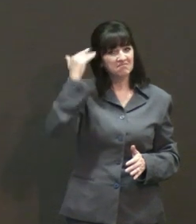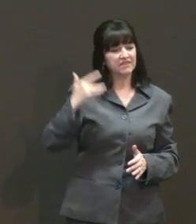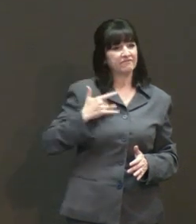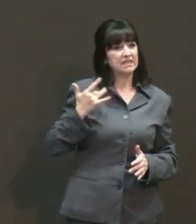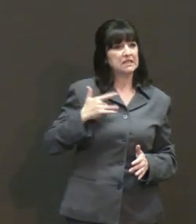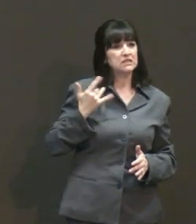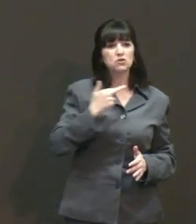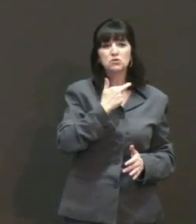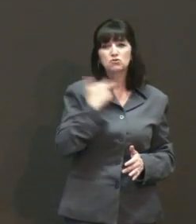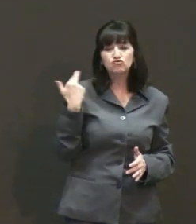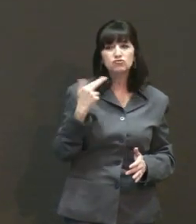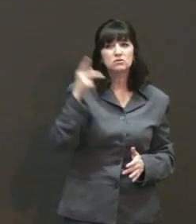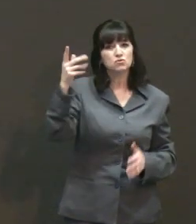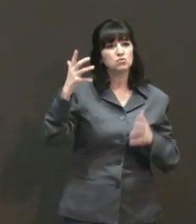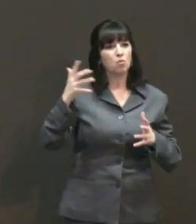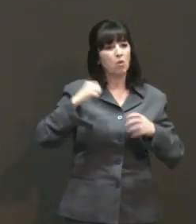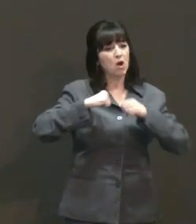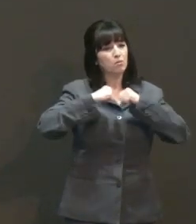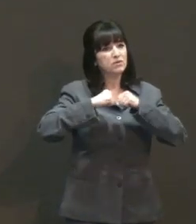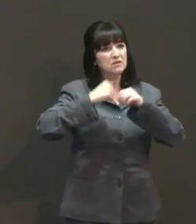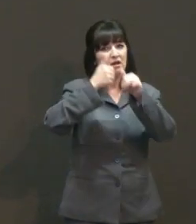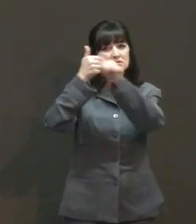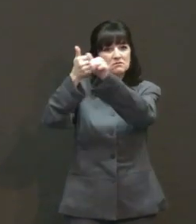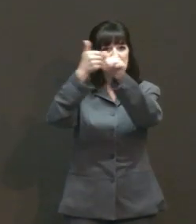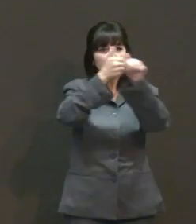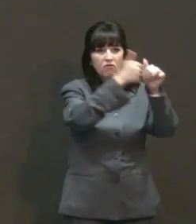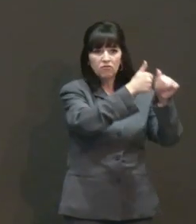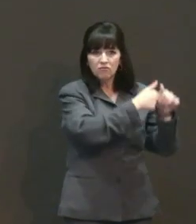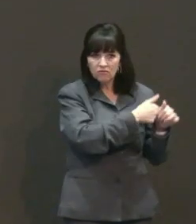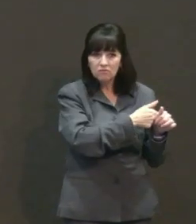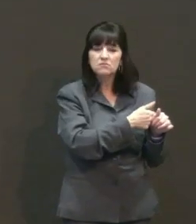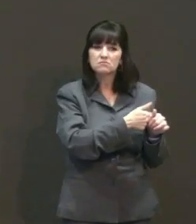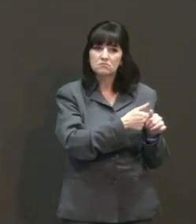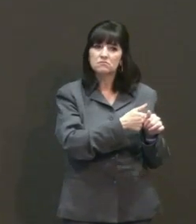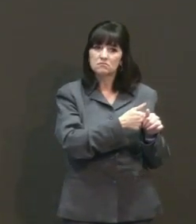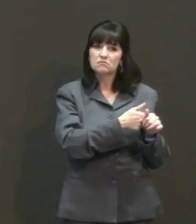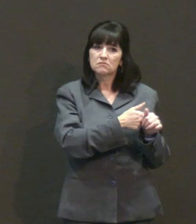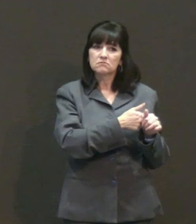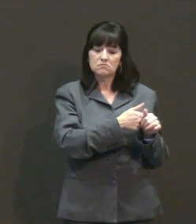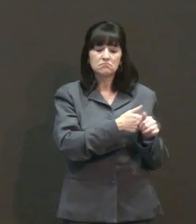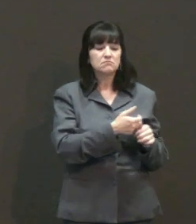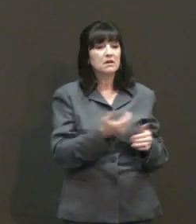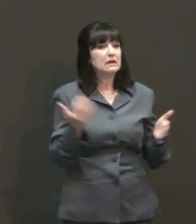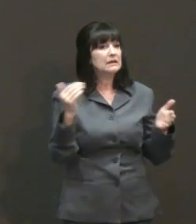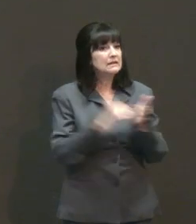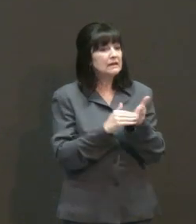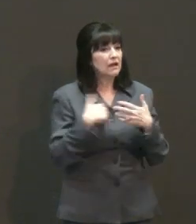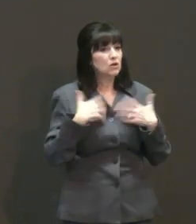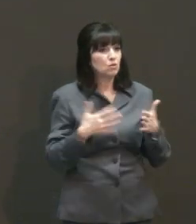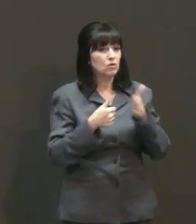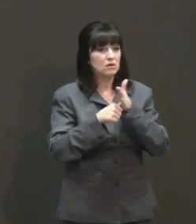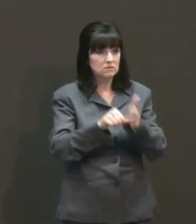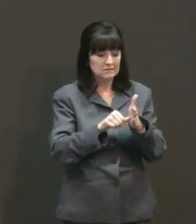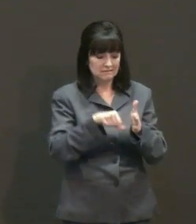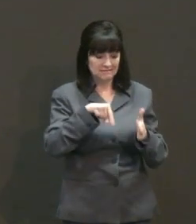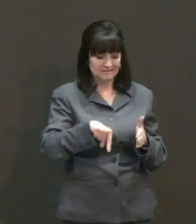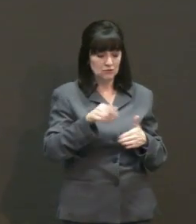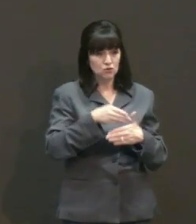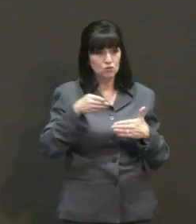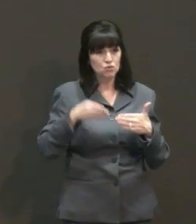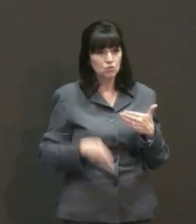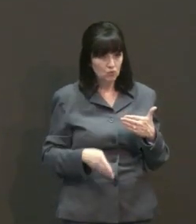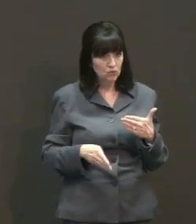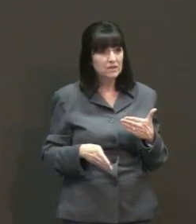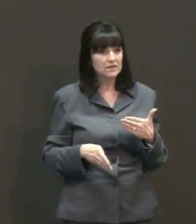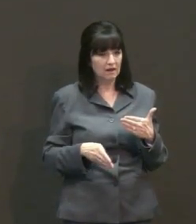good thing. And finally, I just want to wish this is an important religious holiday this weekend, one of the most, if